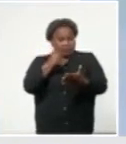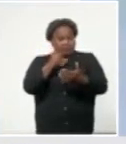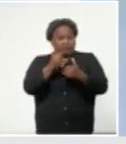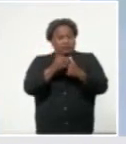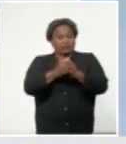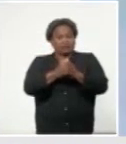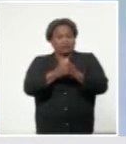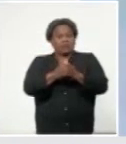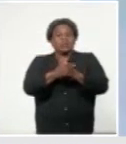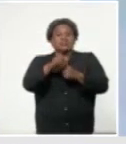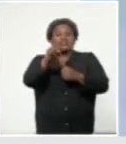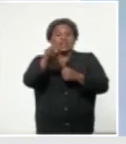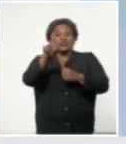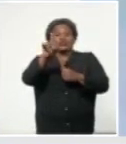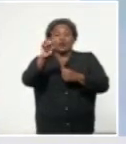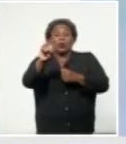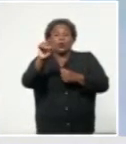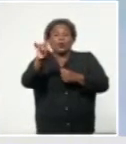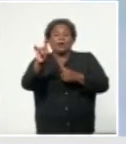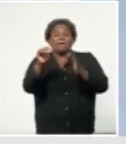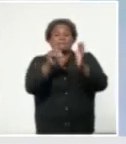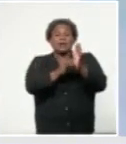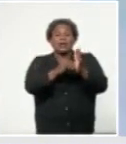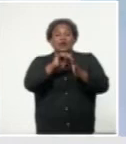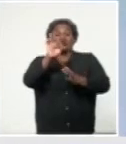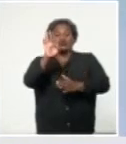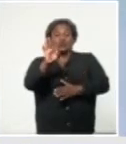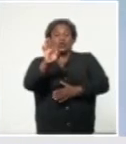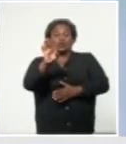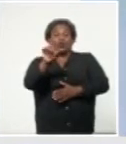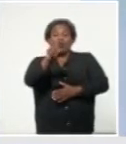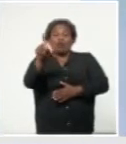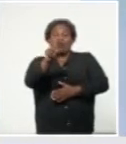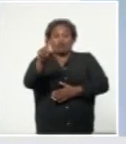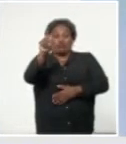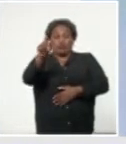5,046,598 confirmed cases after reporting